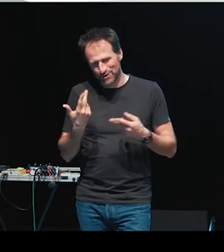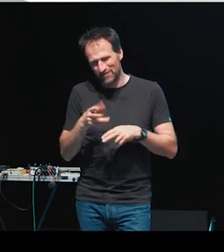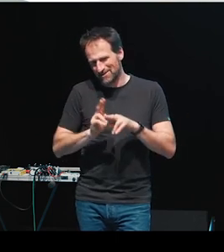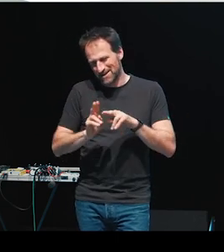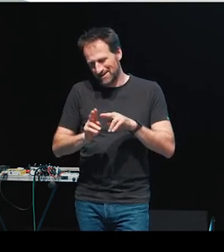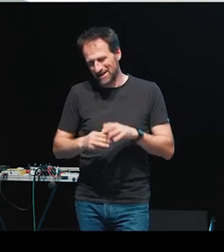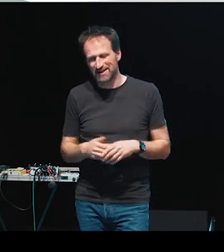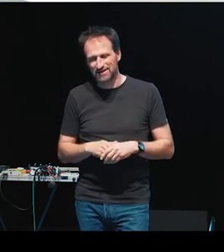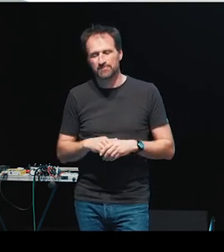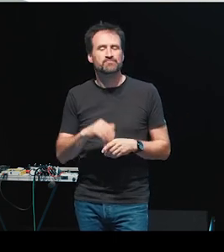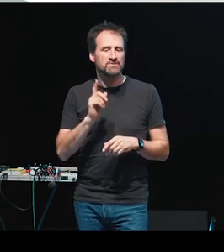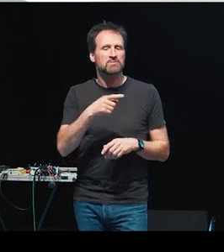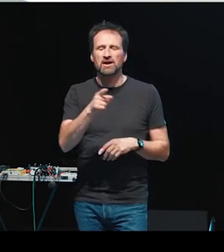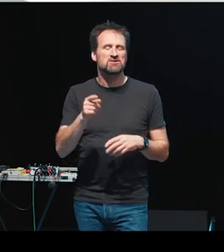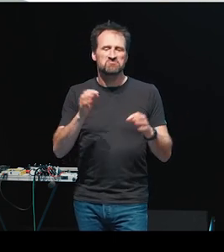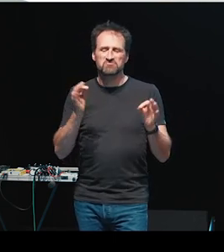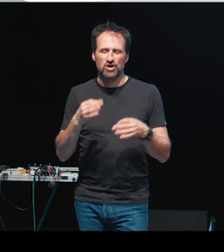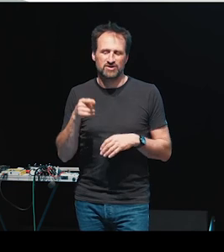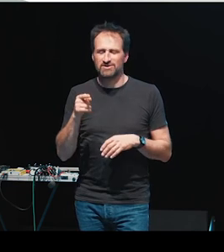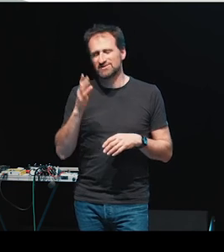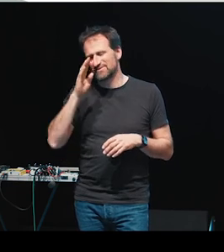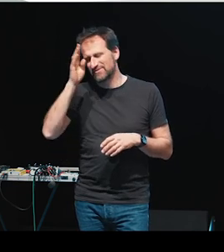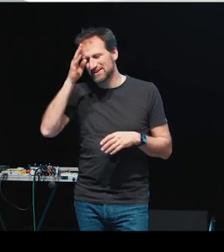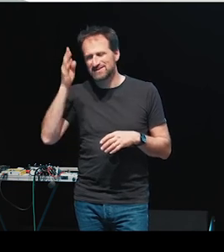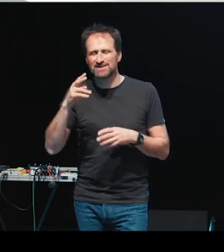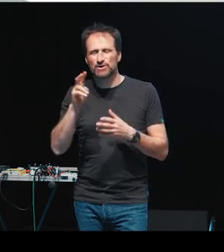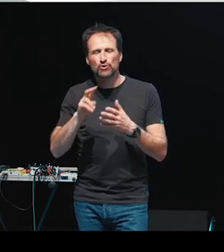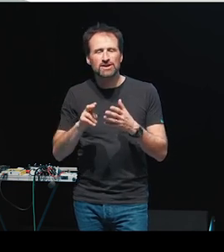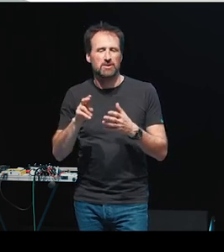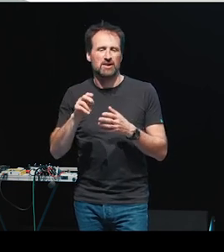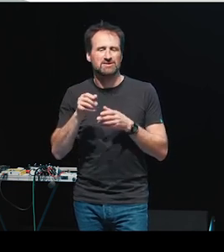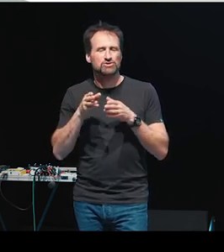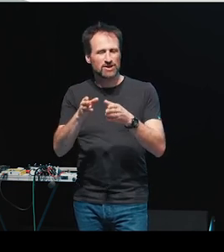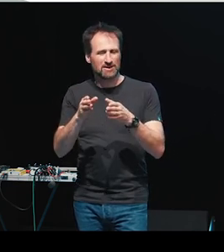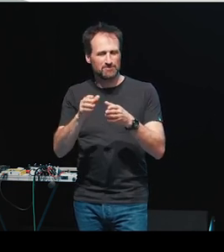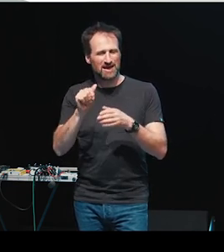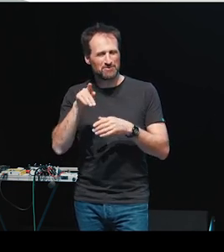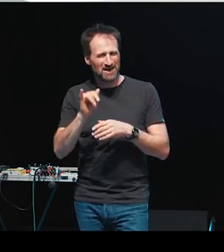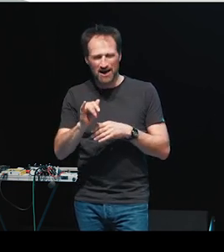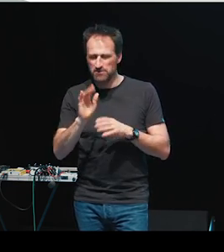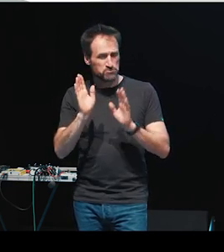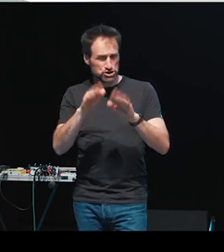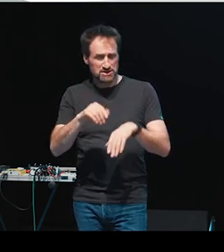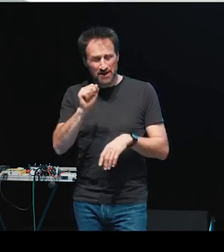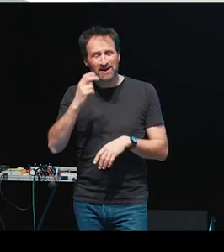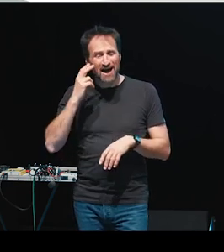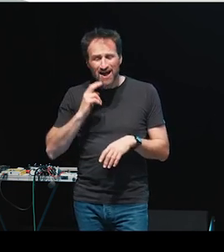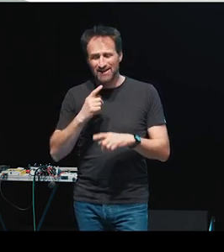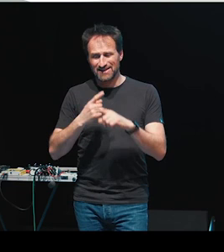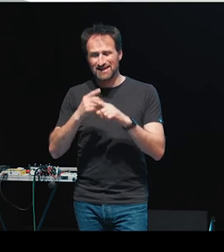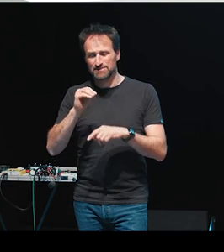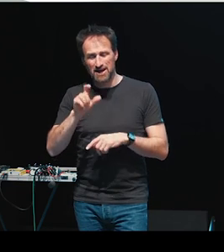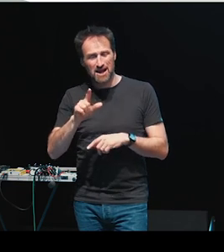But you actually don't even need this fancy readable streams API to make it work. You can use just old XML HTTP